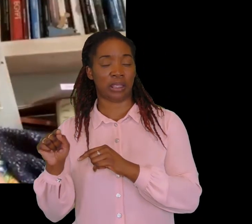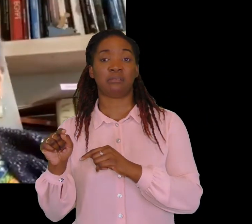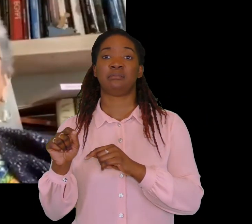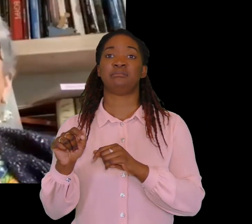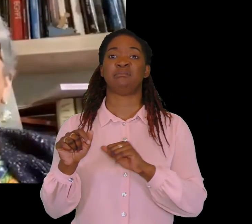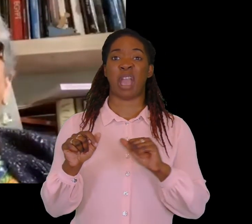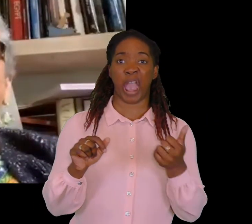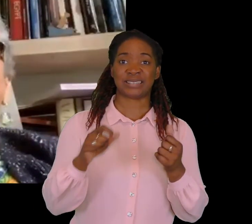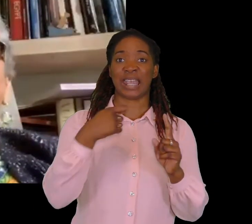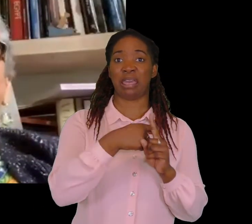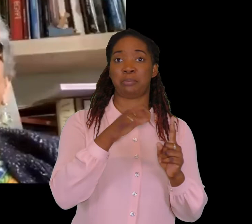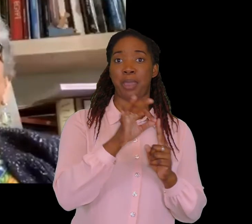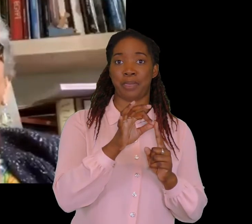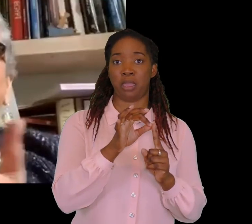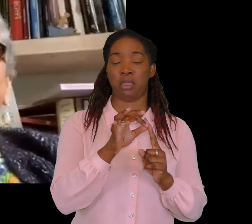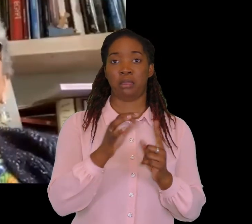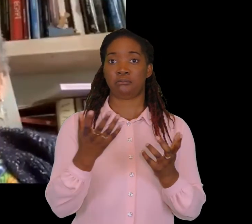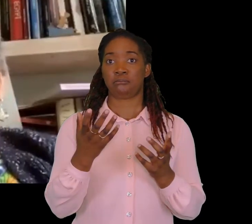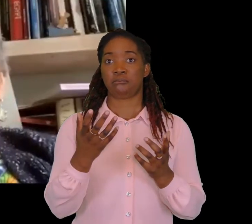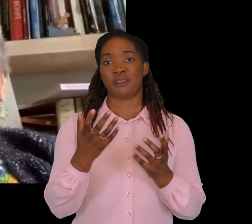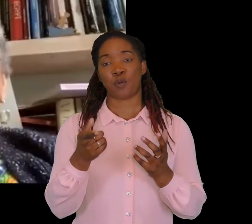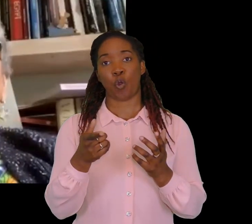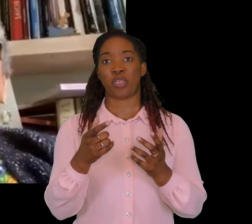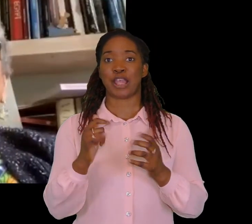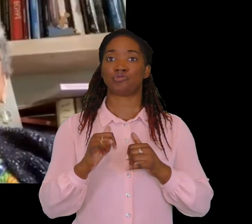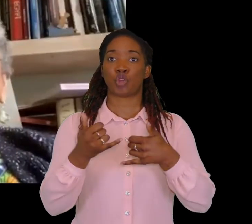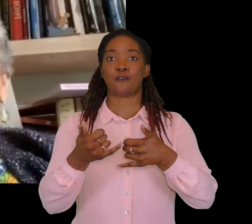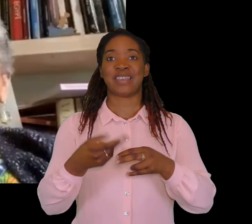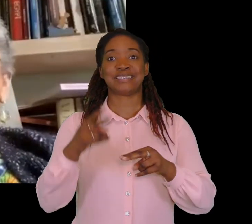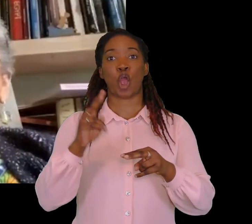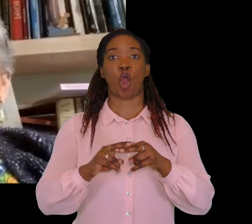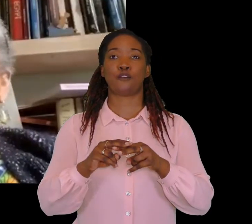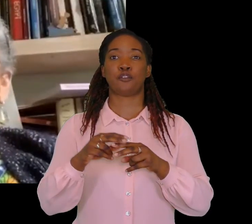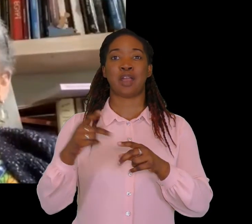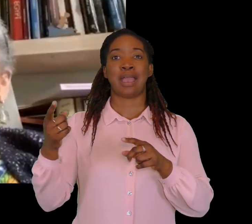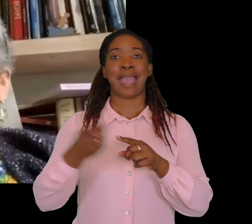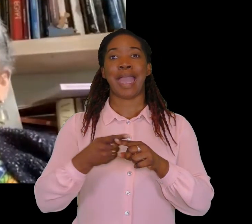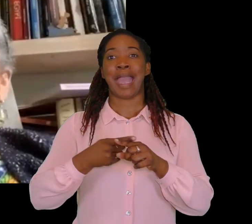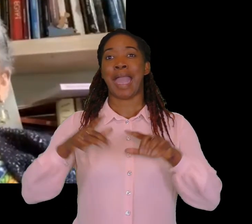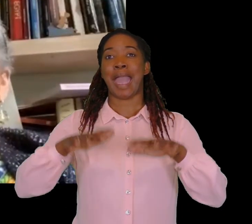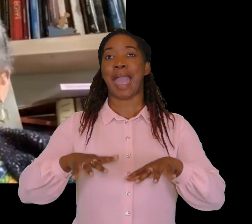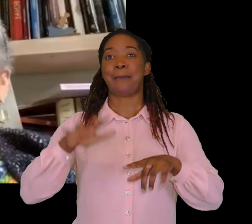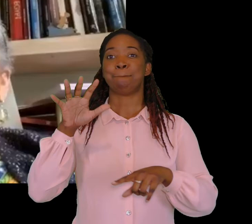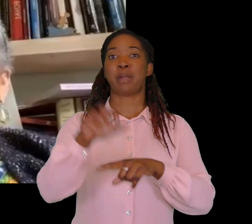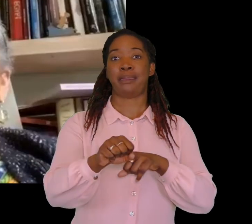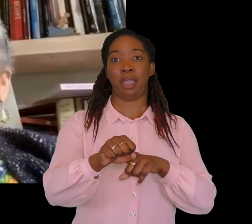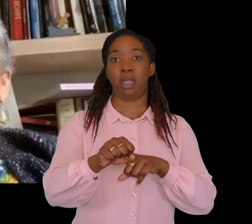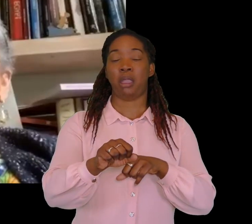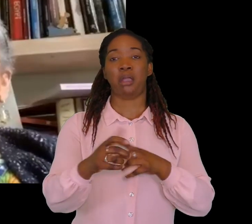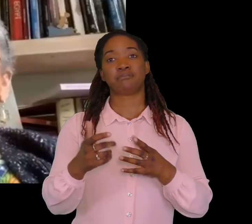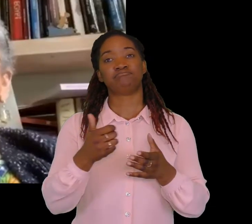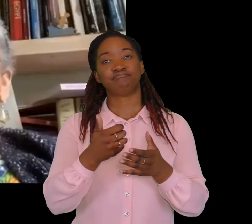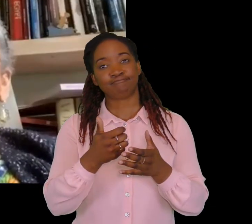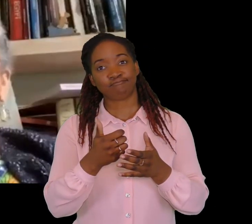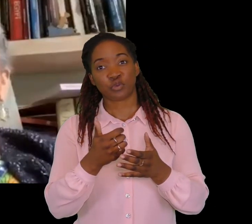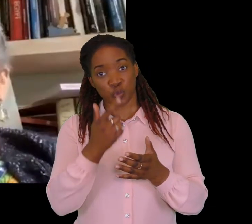the Keith Piper, Trophies of Empire that showed outside. So quite often